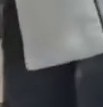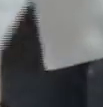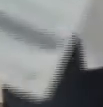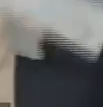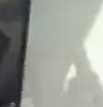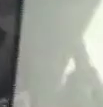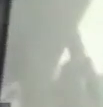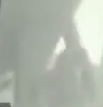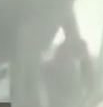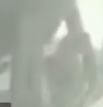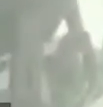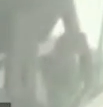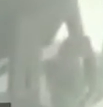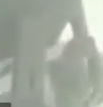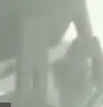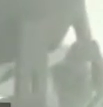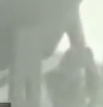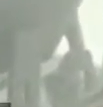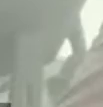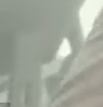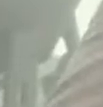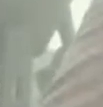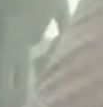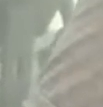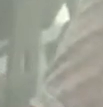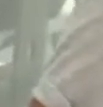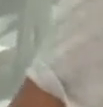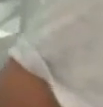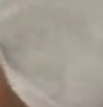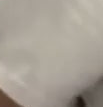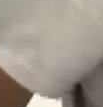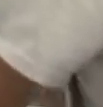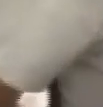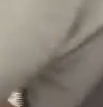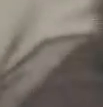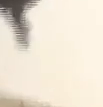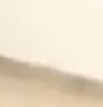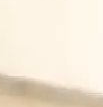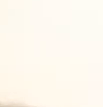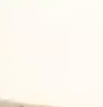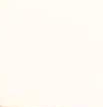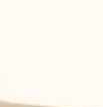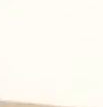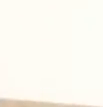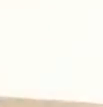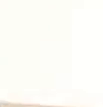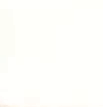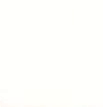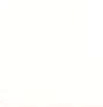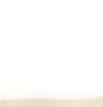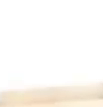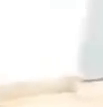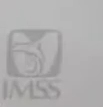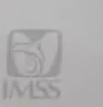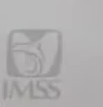as we have defined it in the past, they should